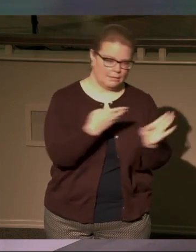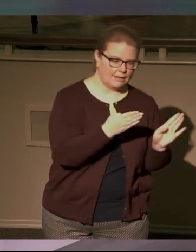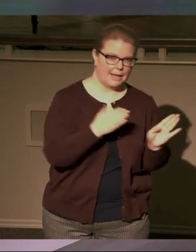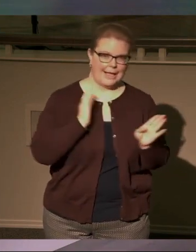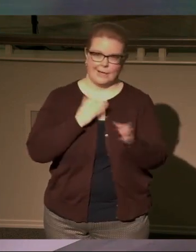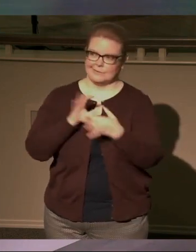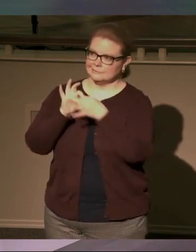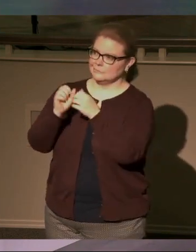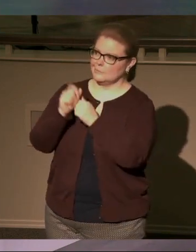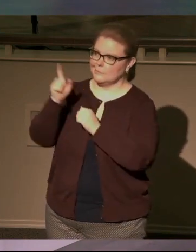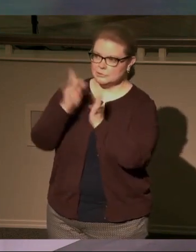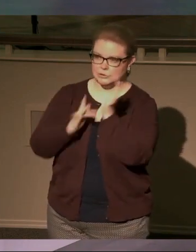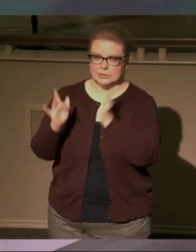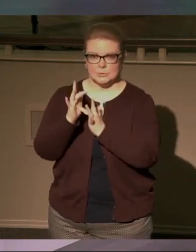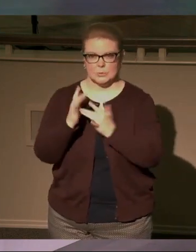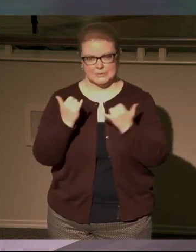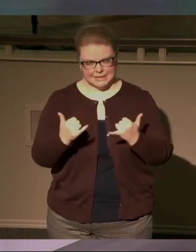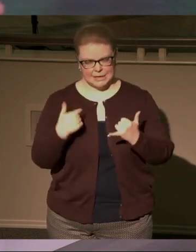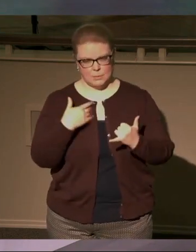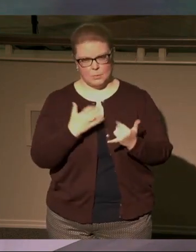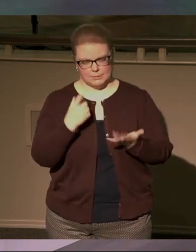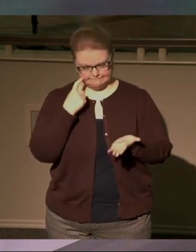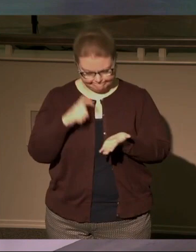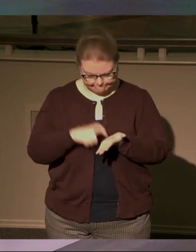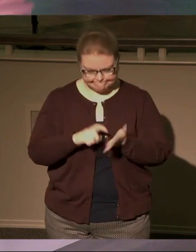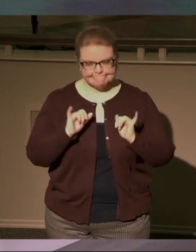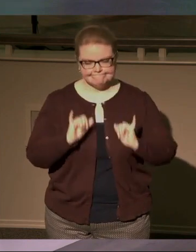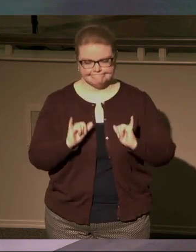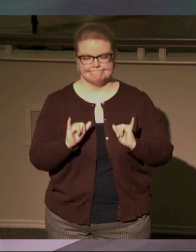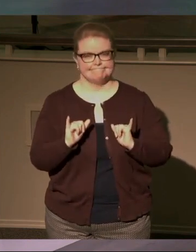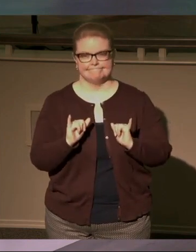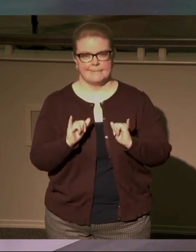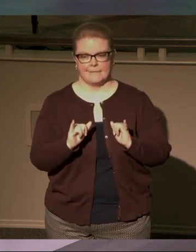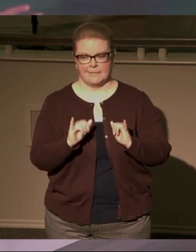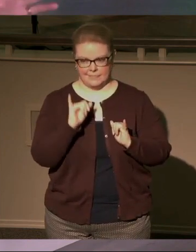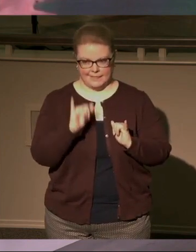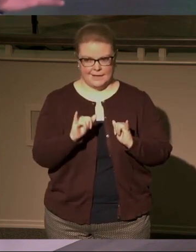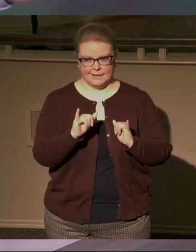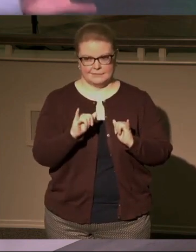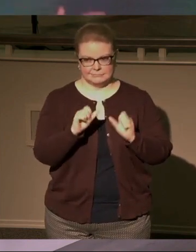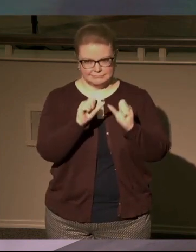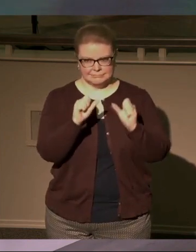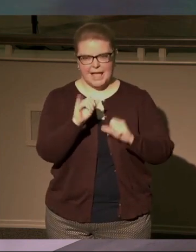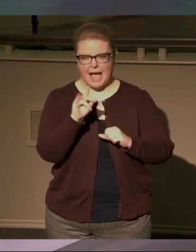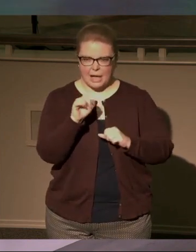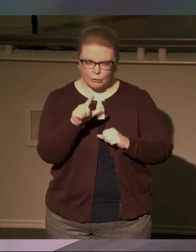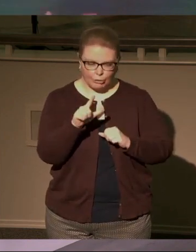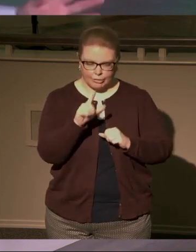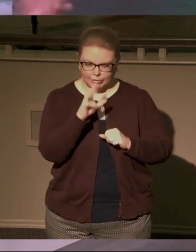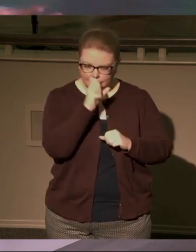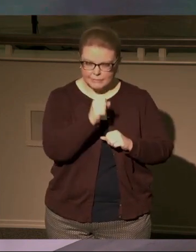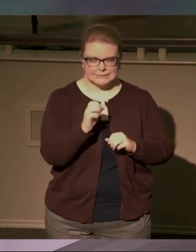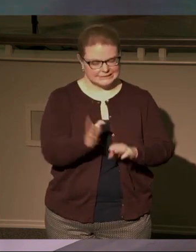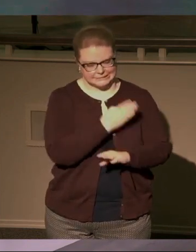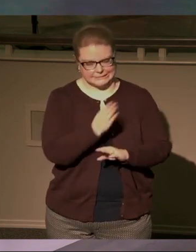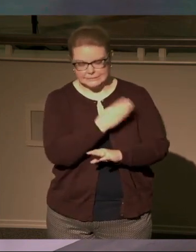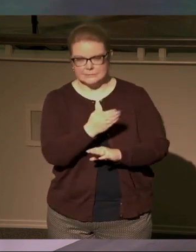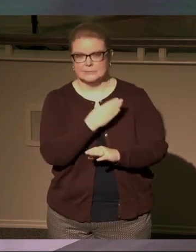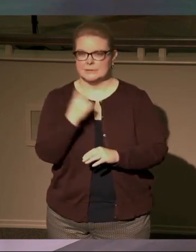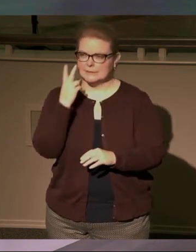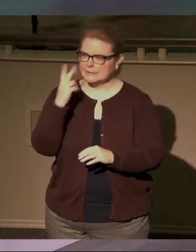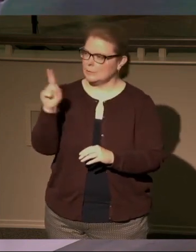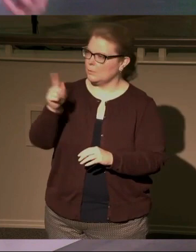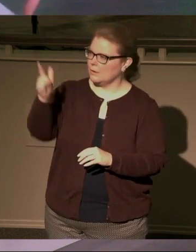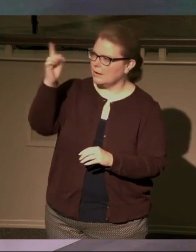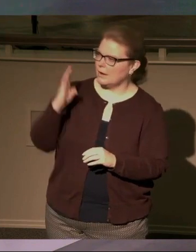And today we want to confront those, and we want to move past those, and we want to see where God is taking us, especially in regards to